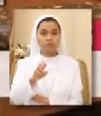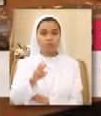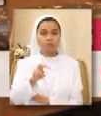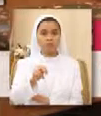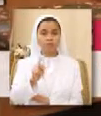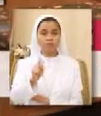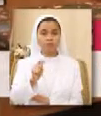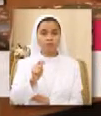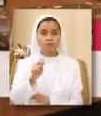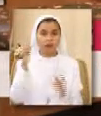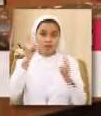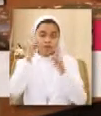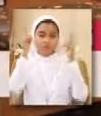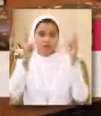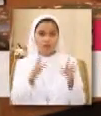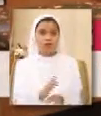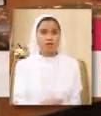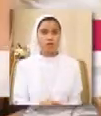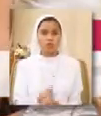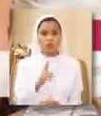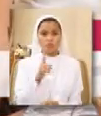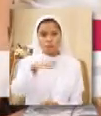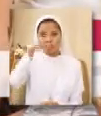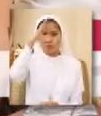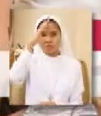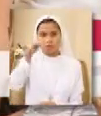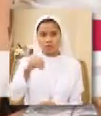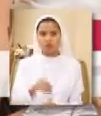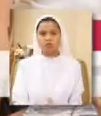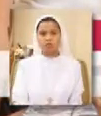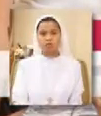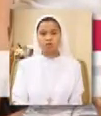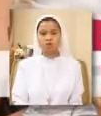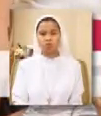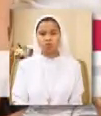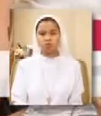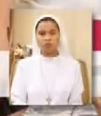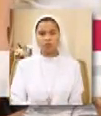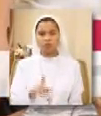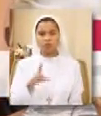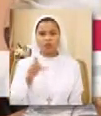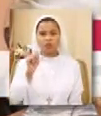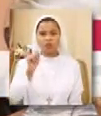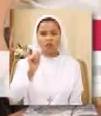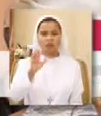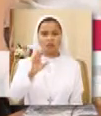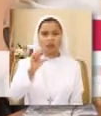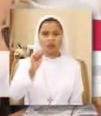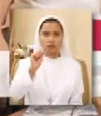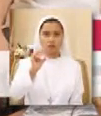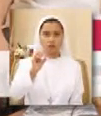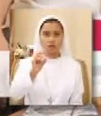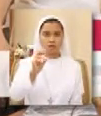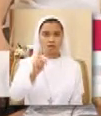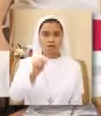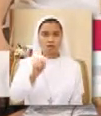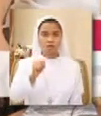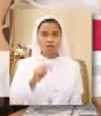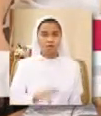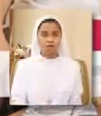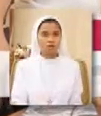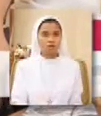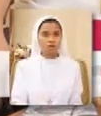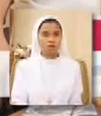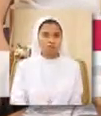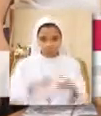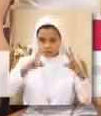really do not know, but we have to find out. So he we might would be able. Visited one of the men, Mr. Luxon or something, said he would